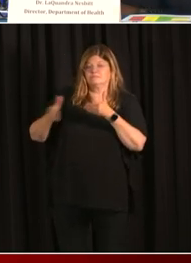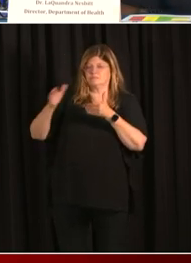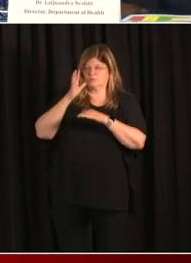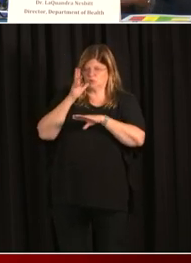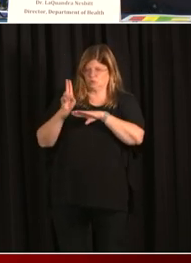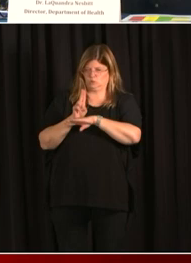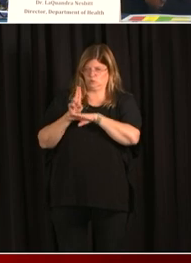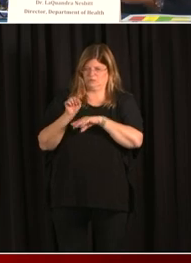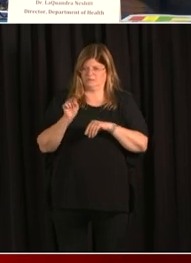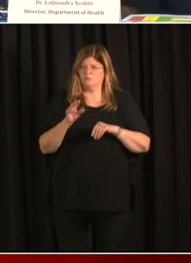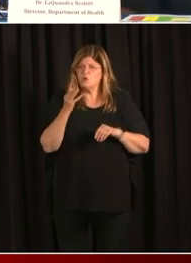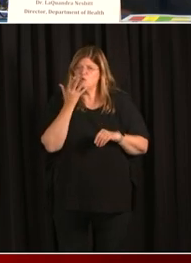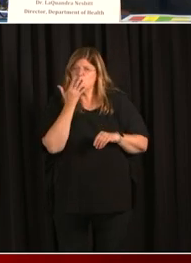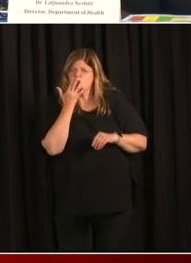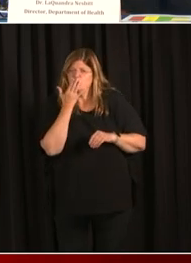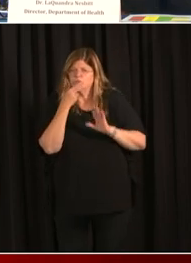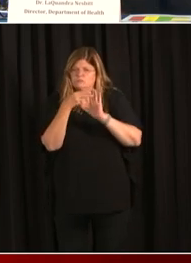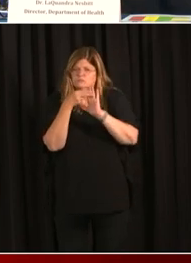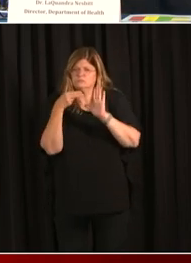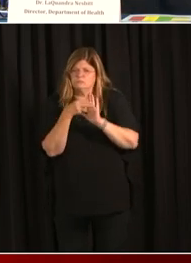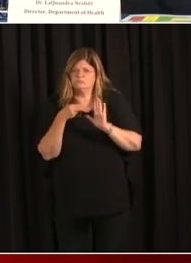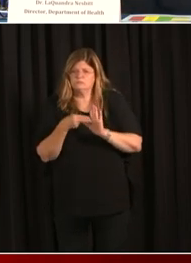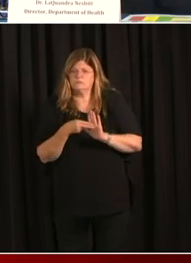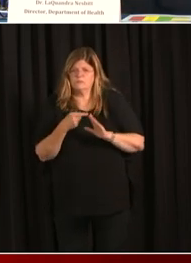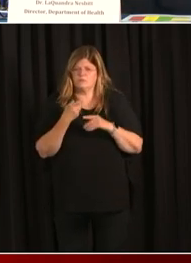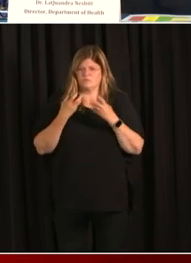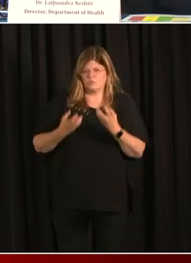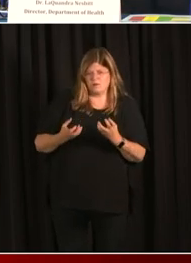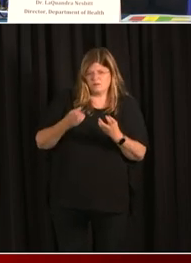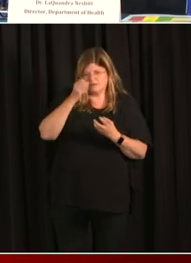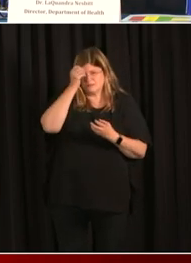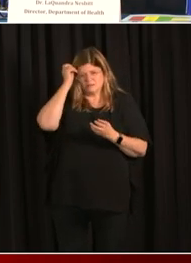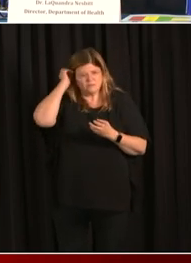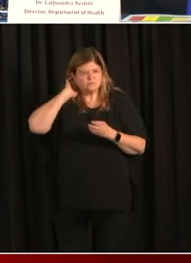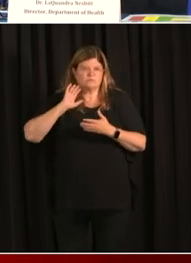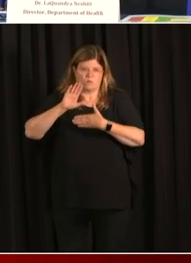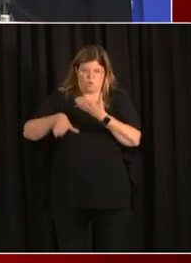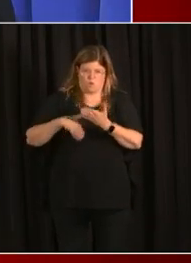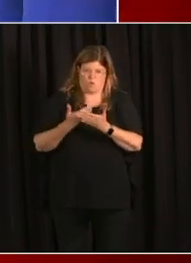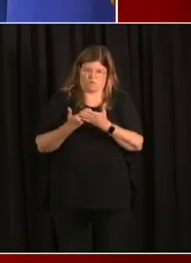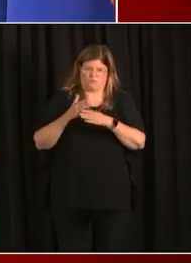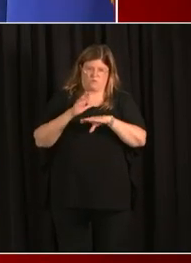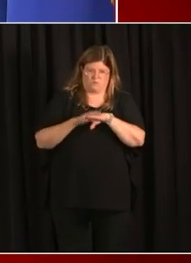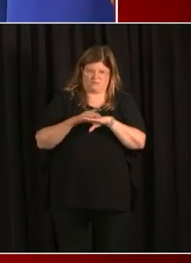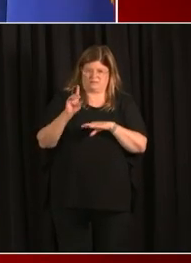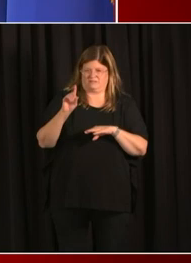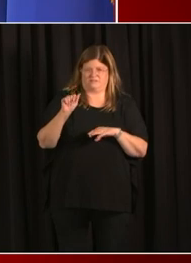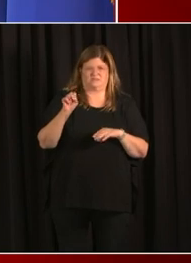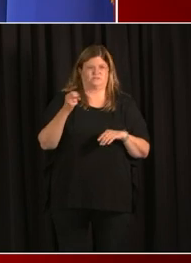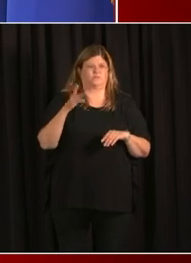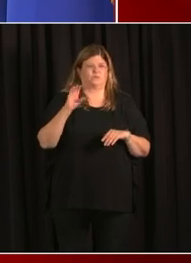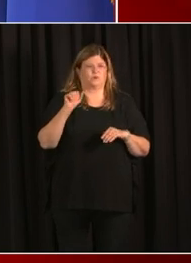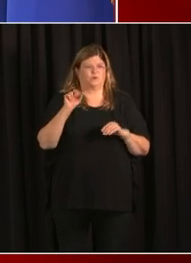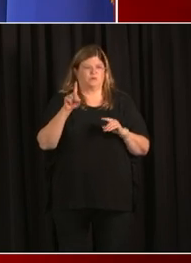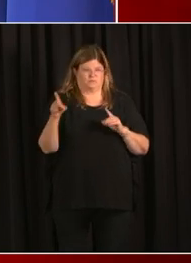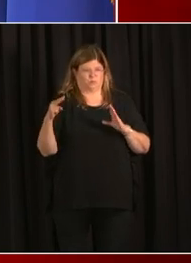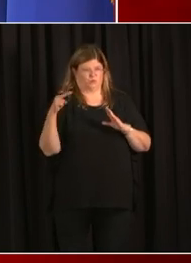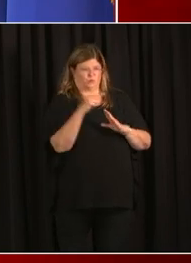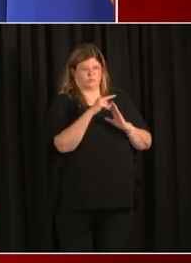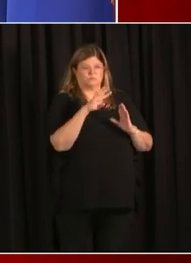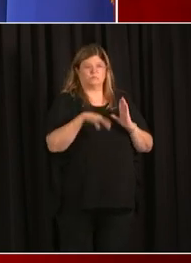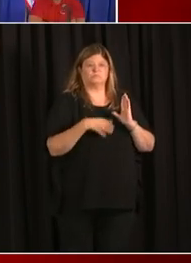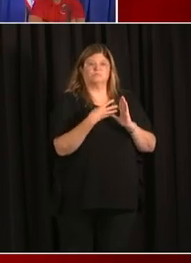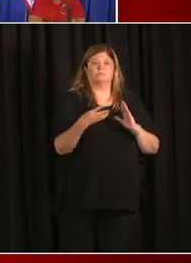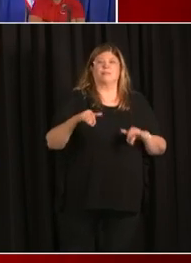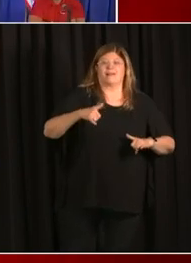want to be, and all of that will be on the dashboard. Yes, Perry? Yeah, a few weeks ago you had said you wanted to bring